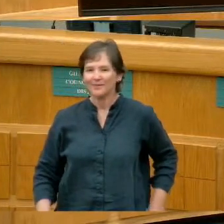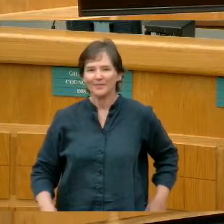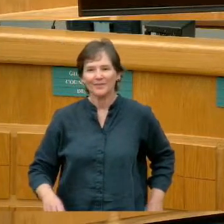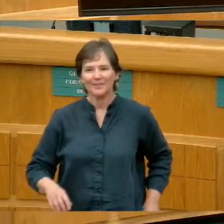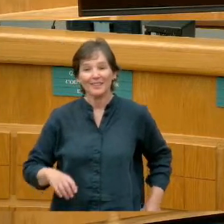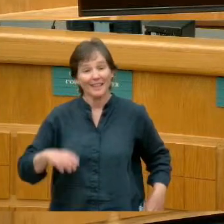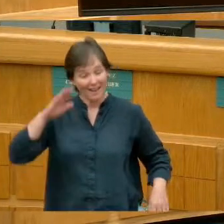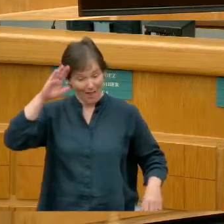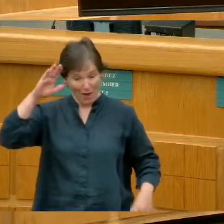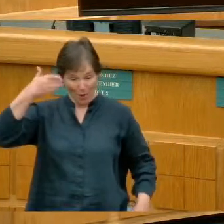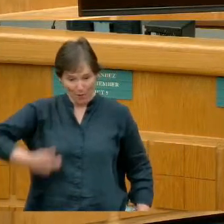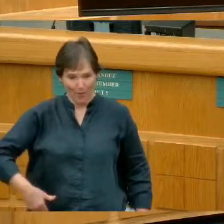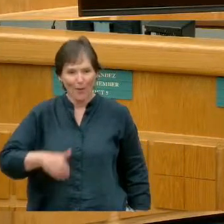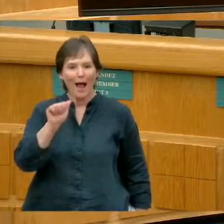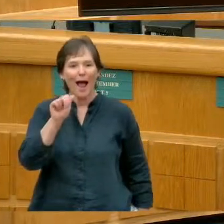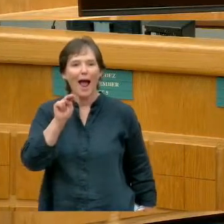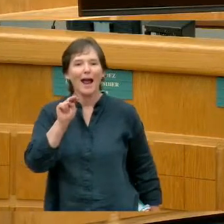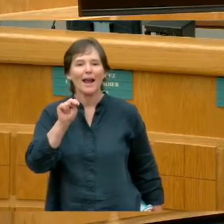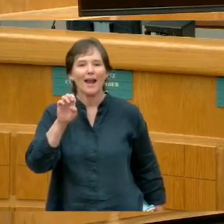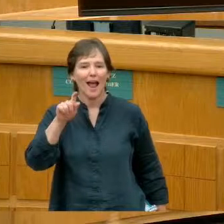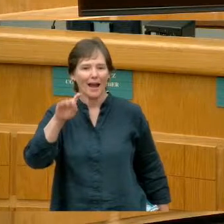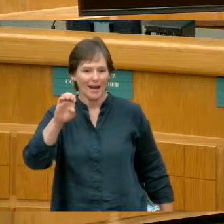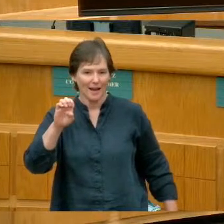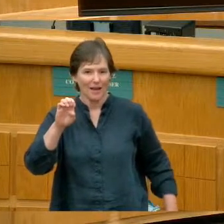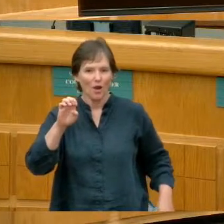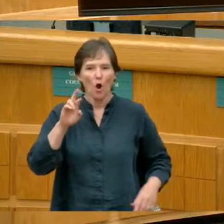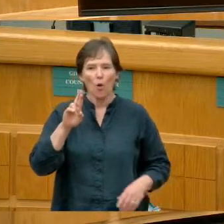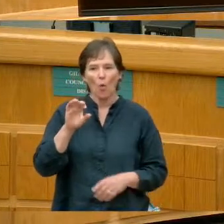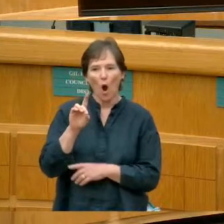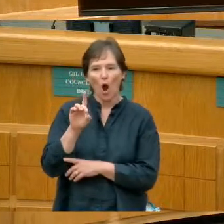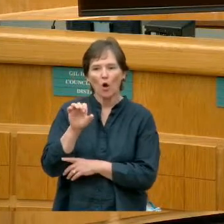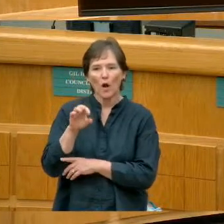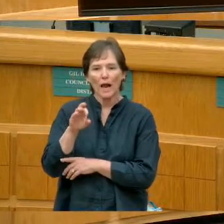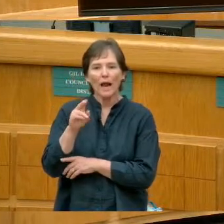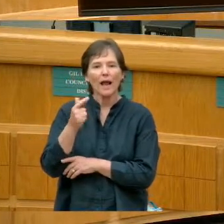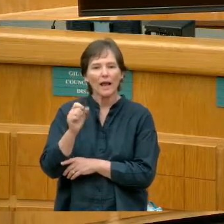Annette Rodriguez, Public Health Director.